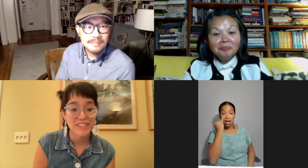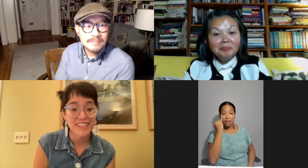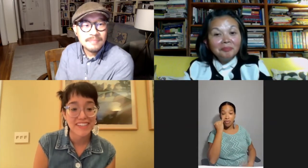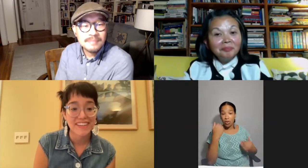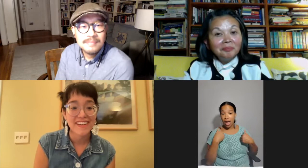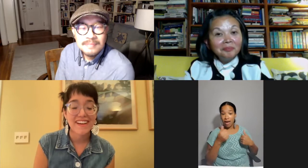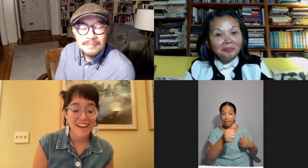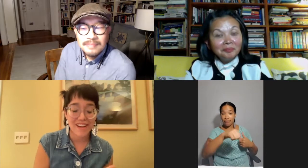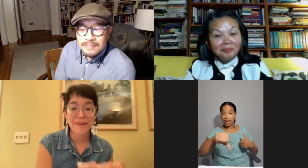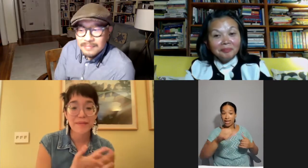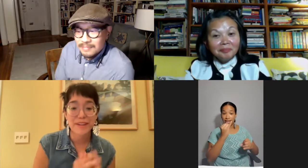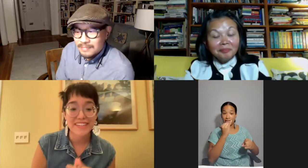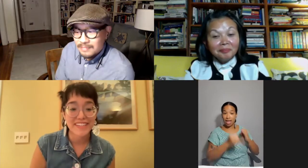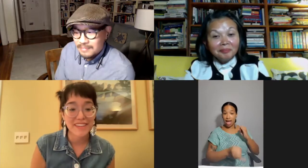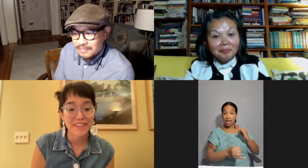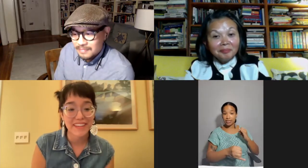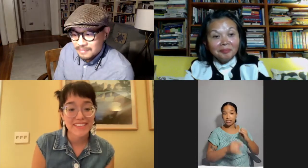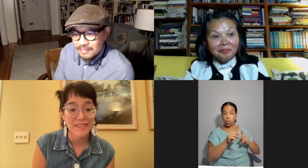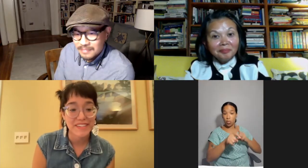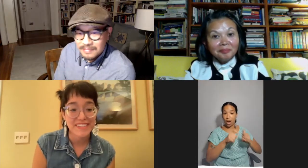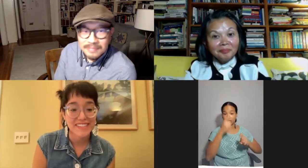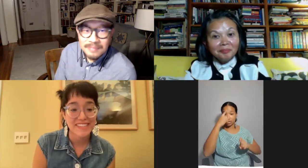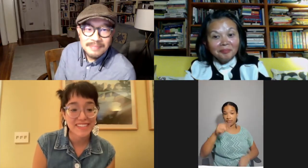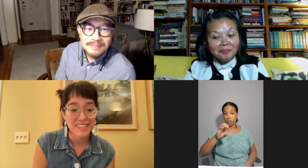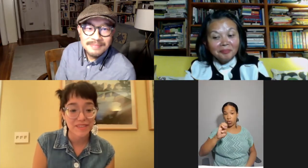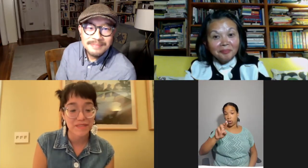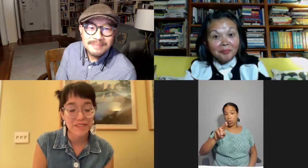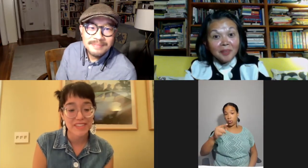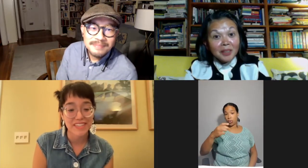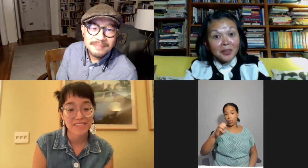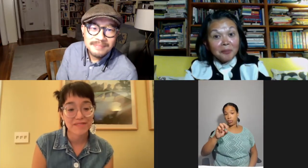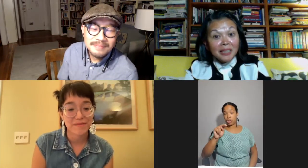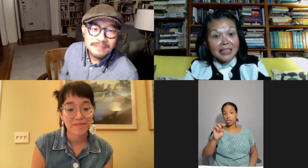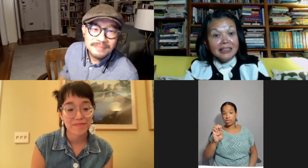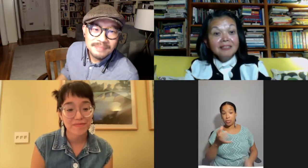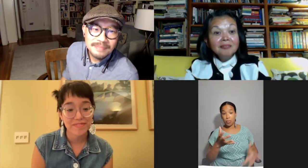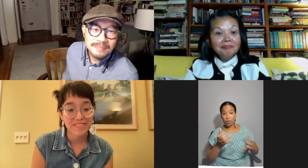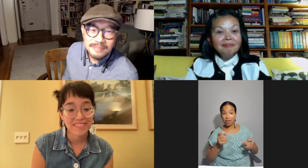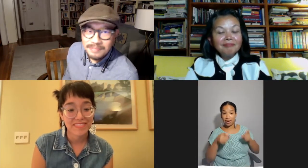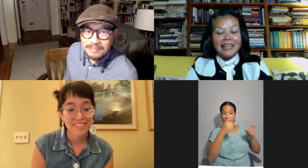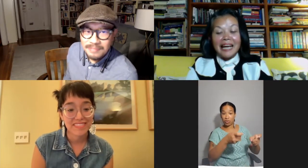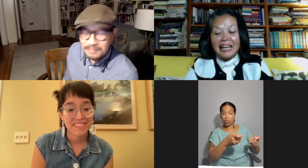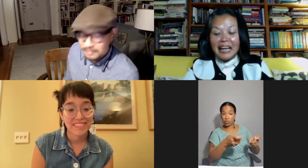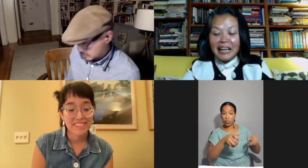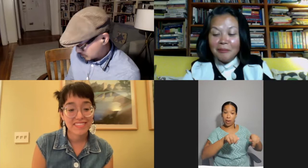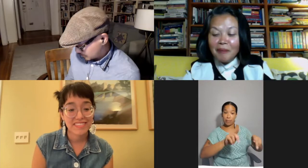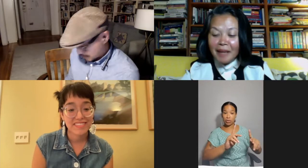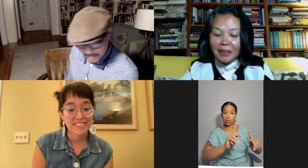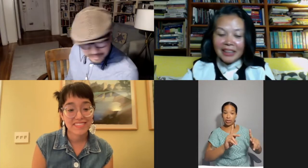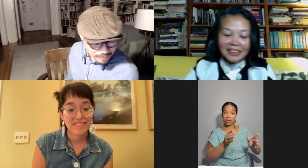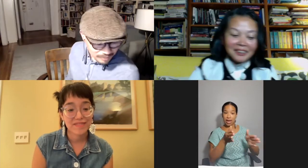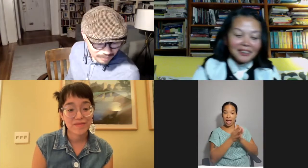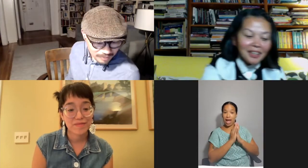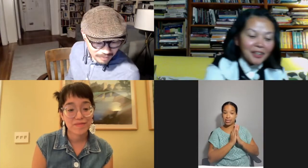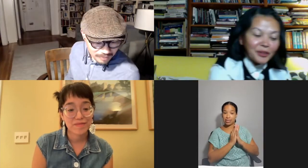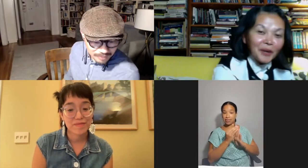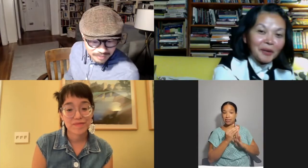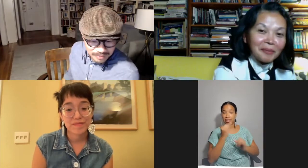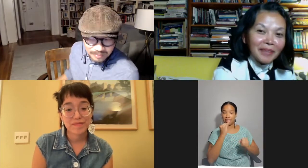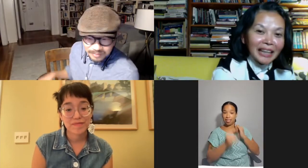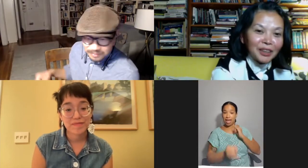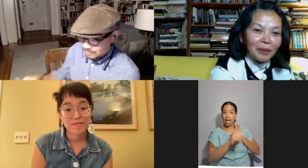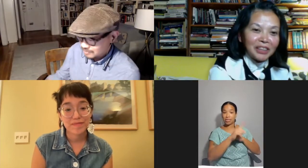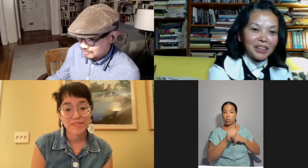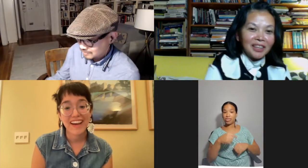for Eugene, I wanted to give the last question to you if you did. Yeah, I'm going to throw